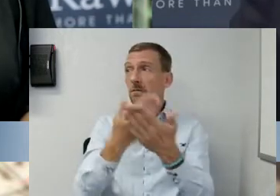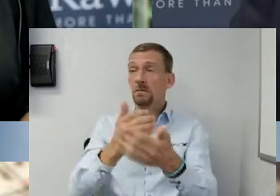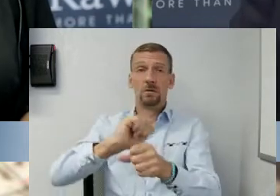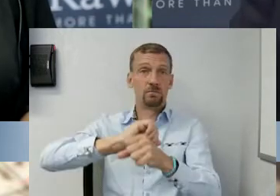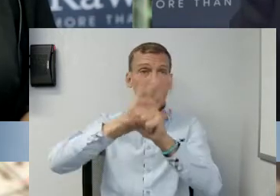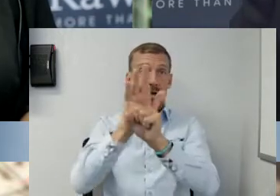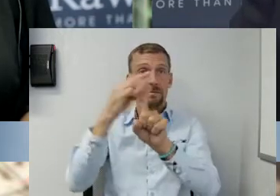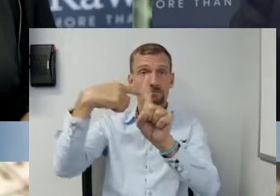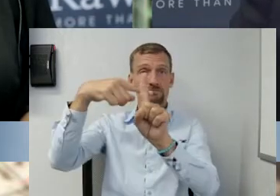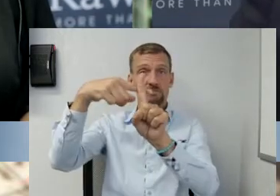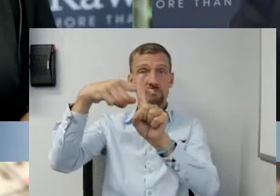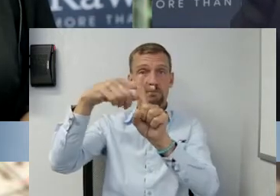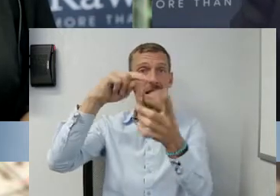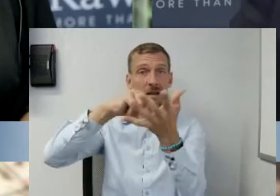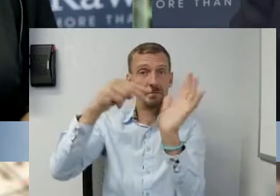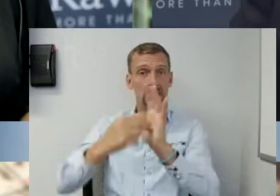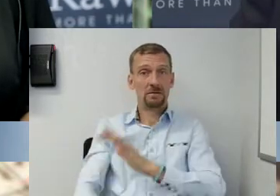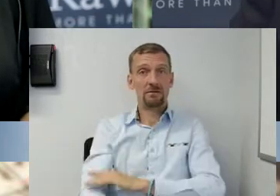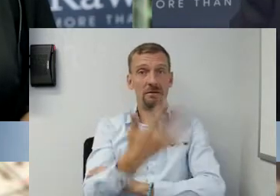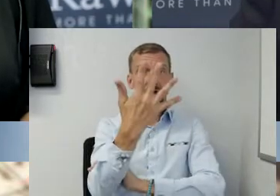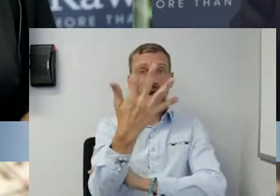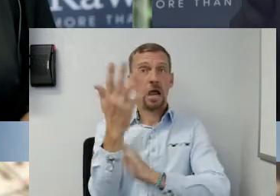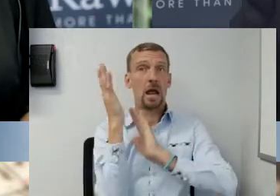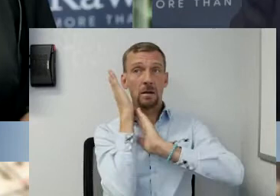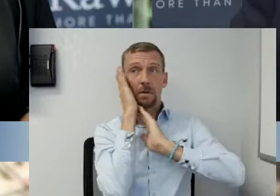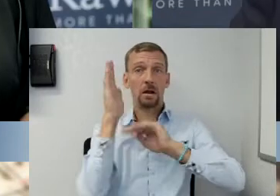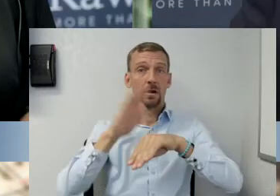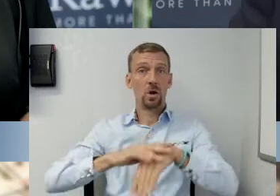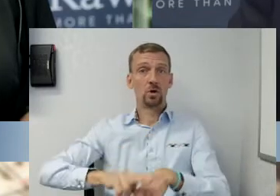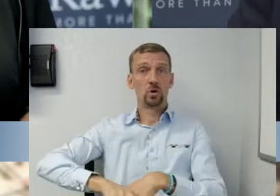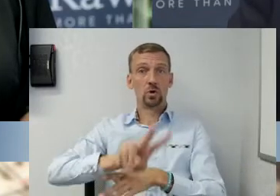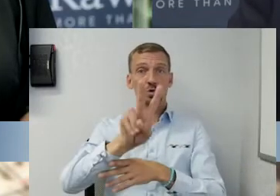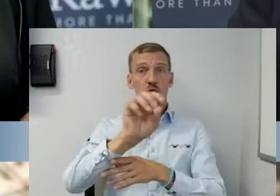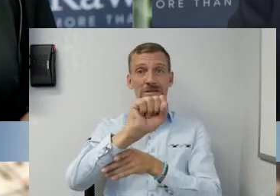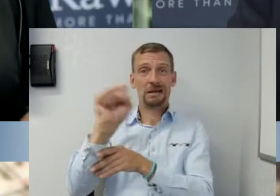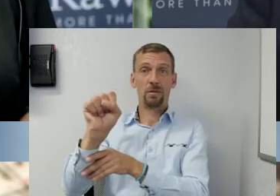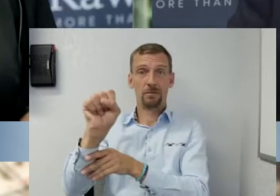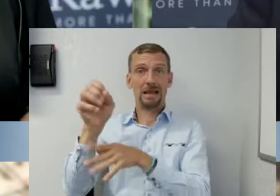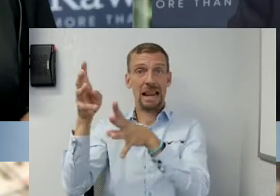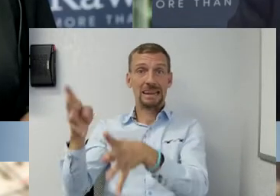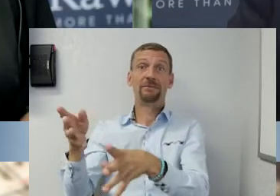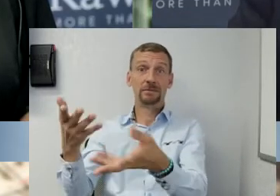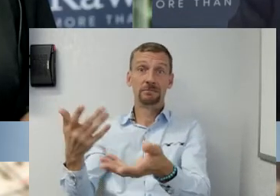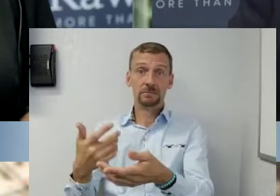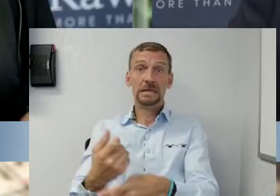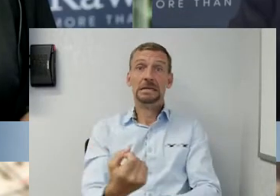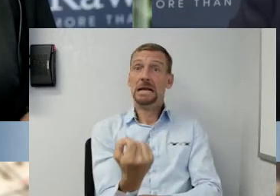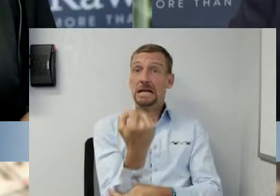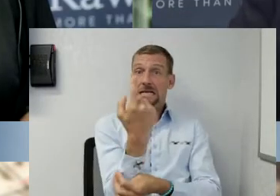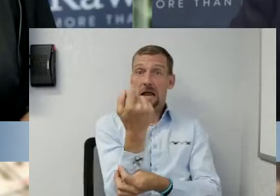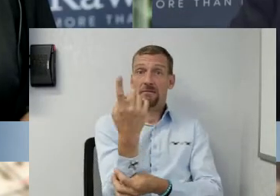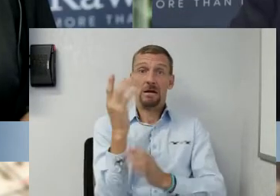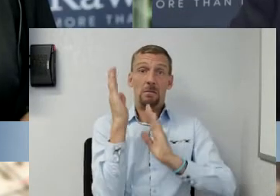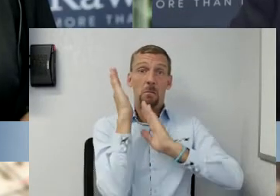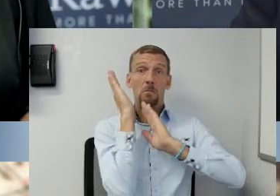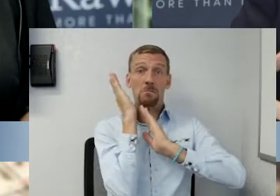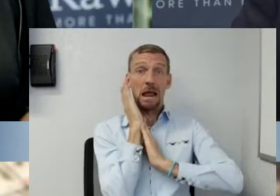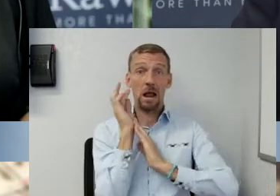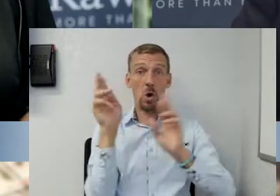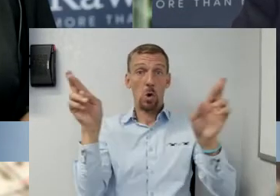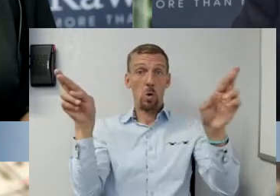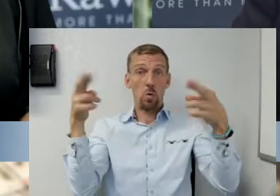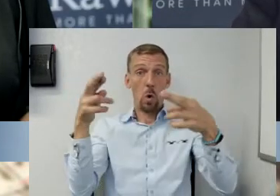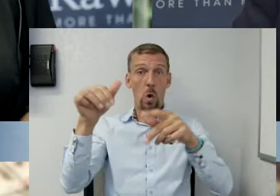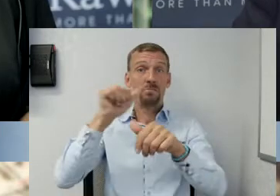positive. That leaves 5 beds on 2 South. Our 11 bed Broderick Pavilion, which is